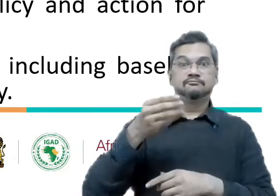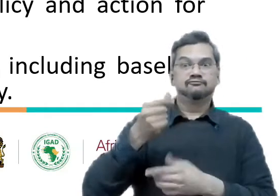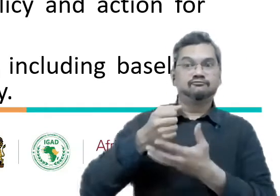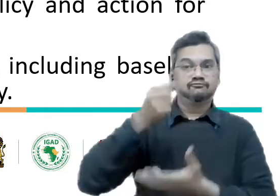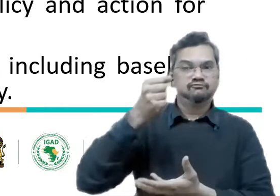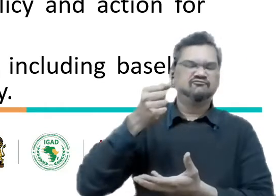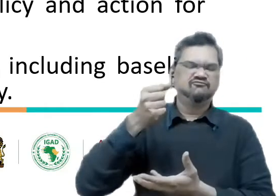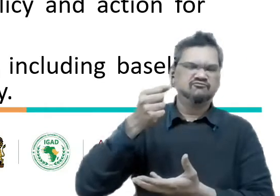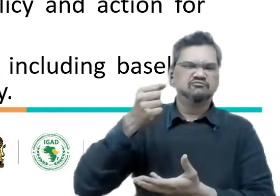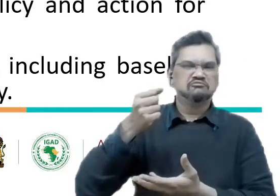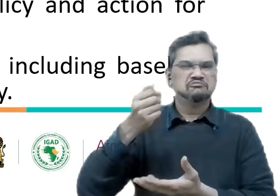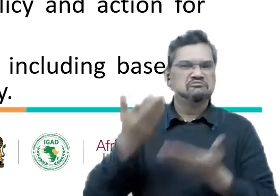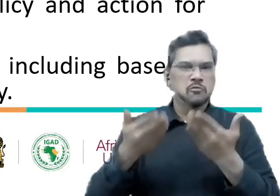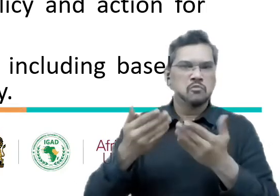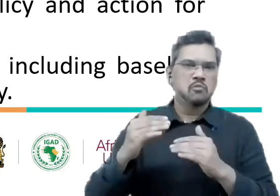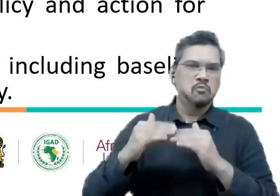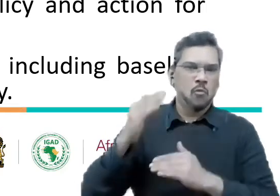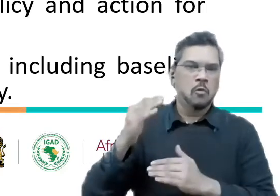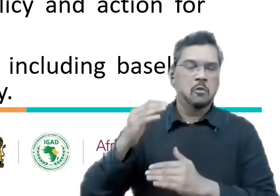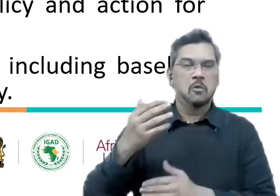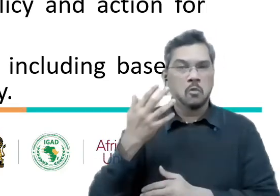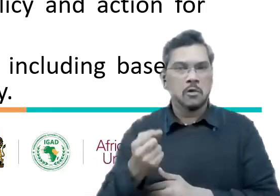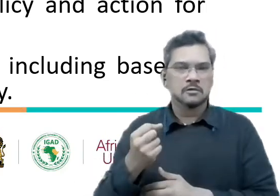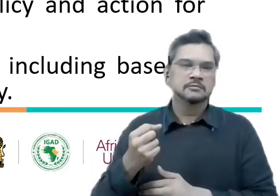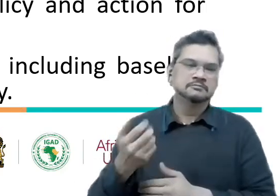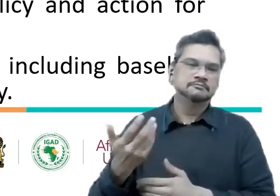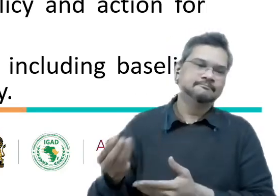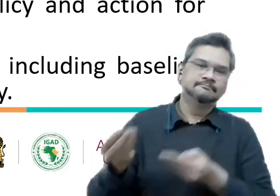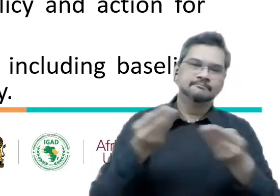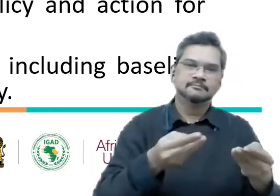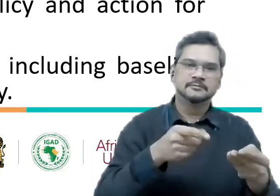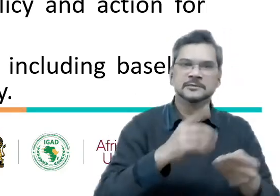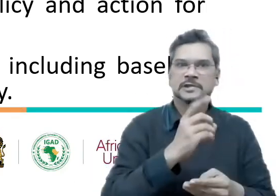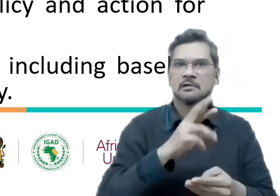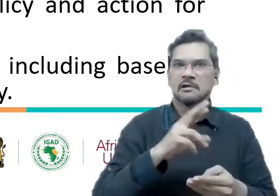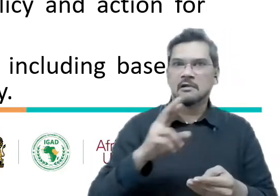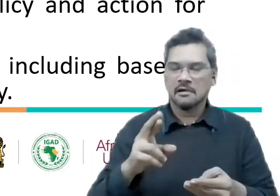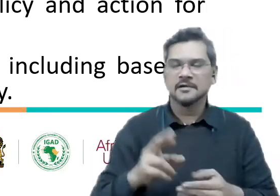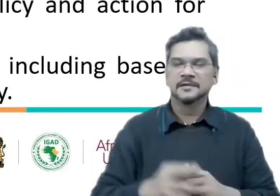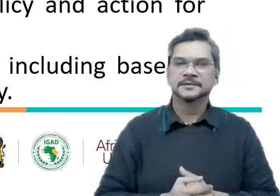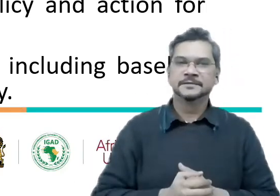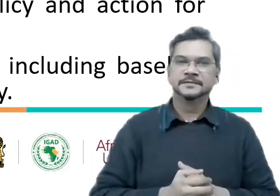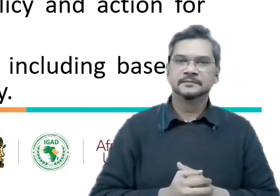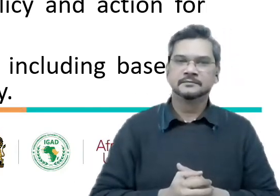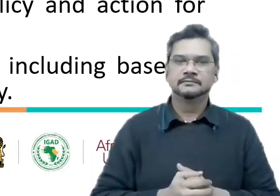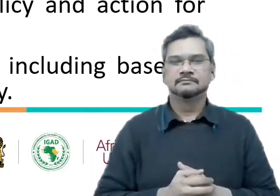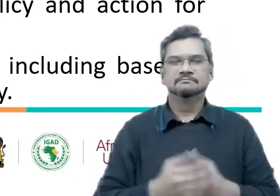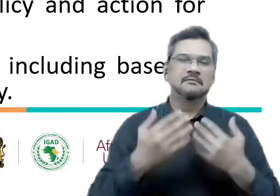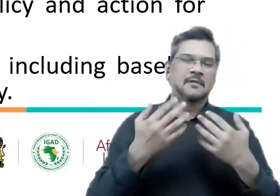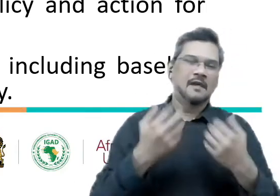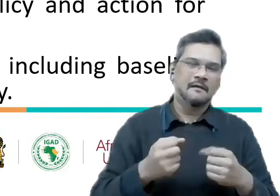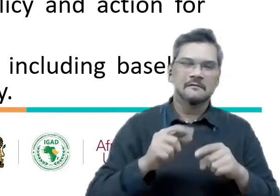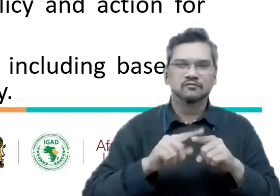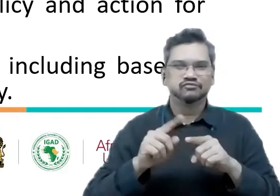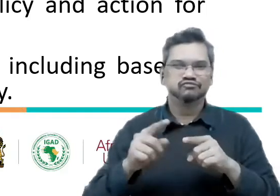DRR. A lot of opportunities are there and also challenges. There is still heavy dependency really on